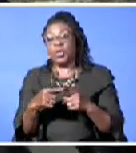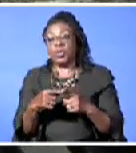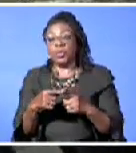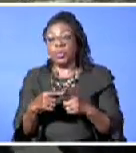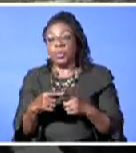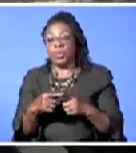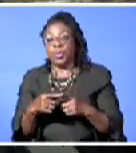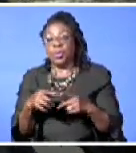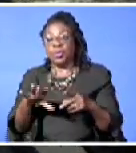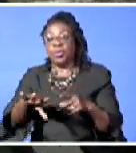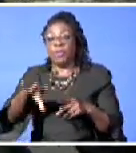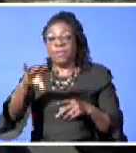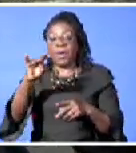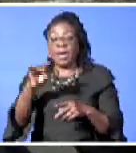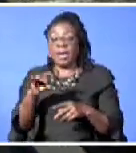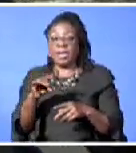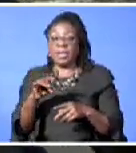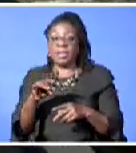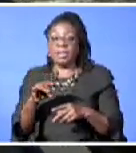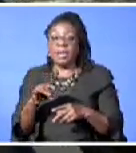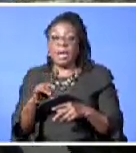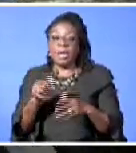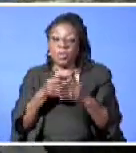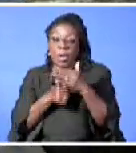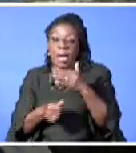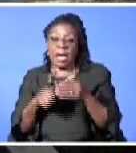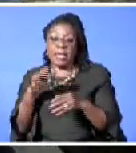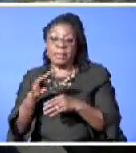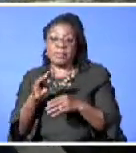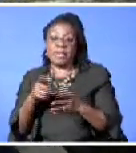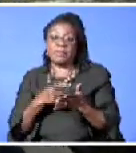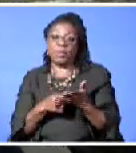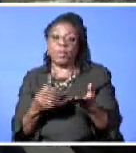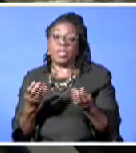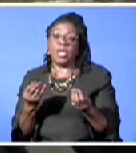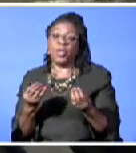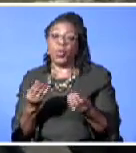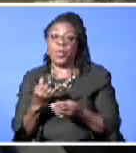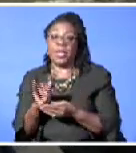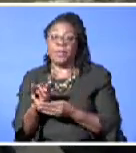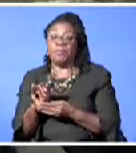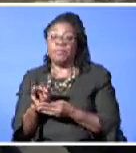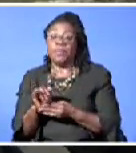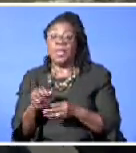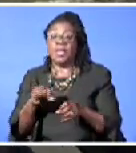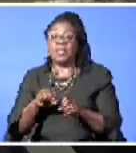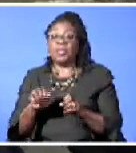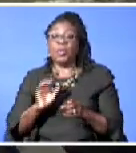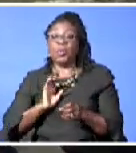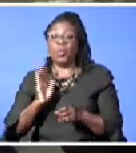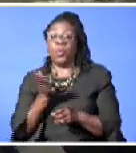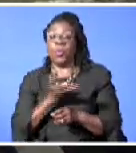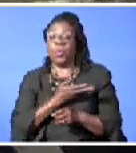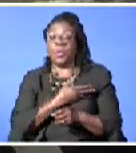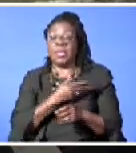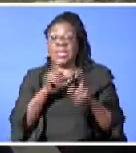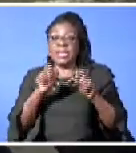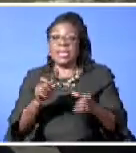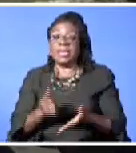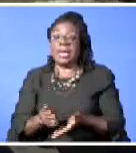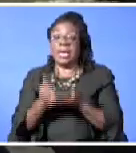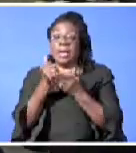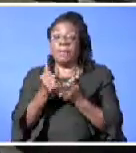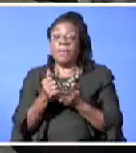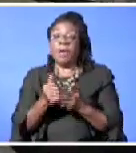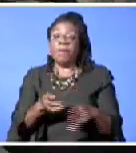extreme to conceal themselves and what they're doing. And so we need help from